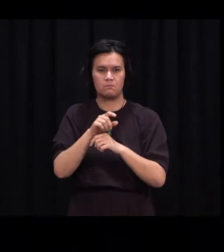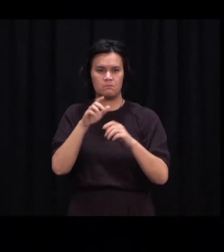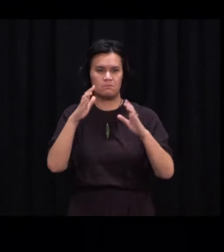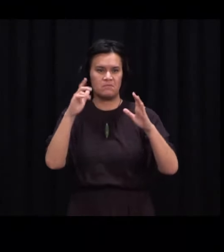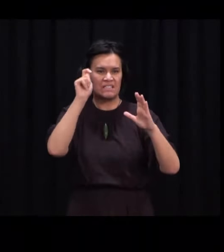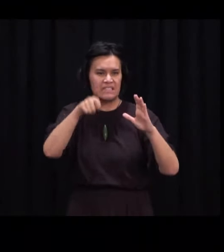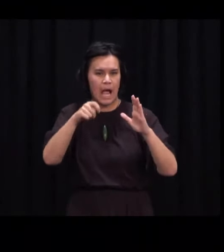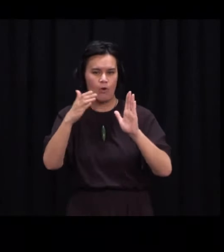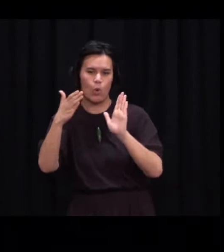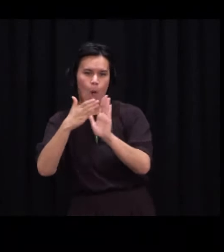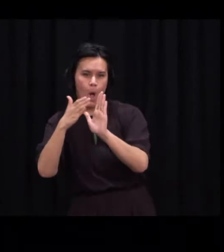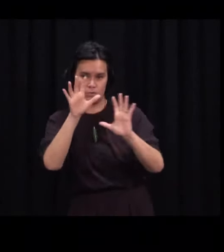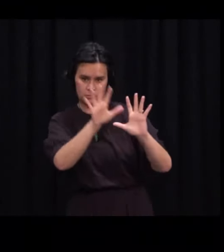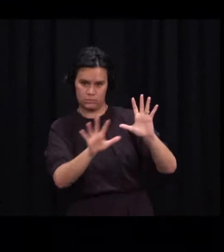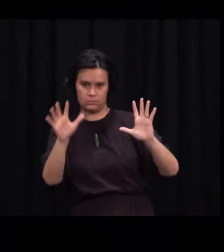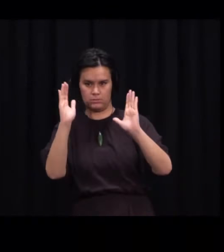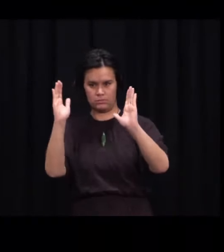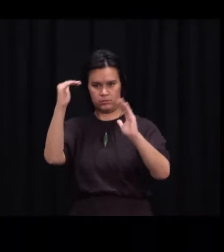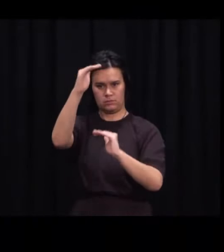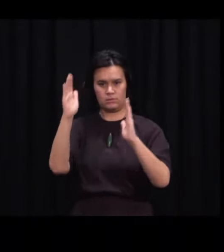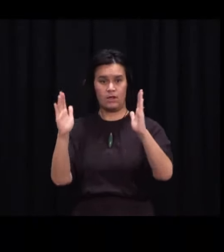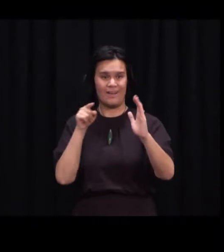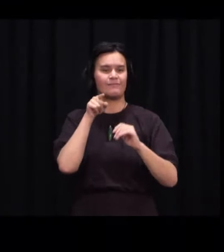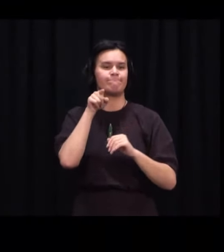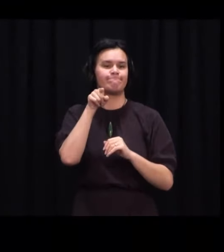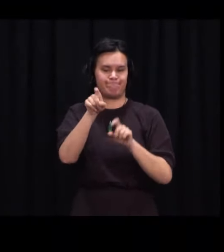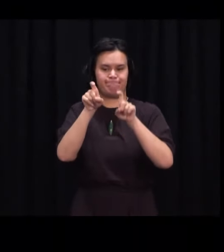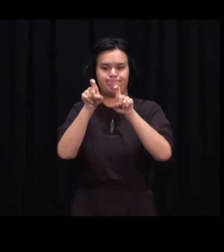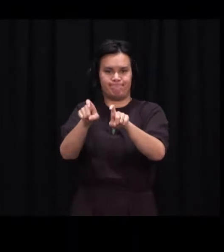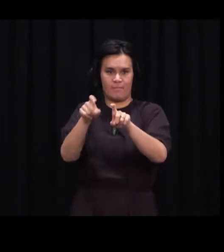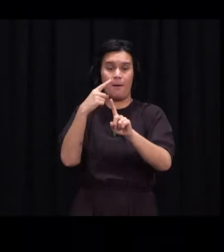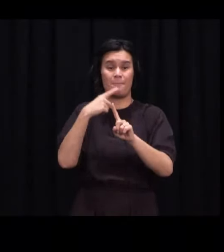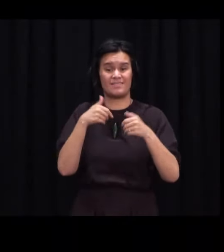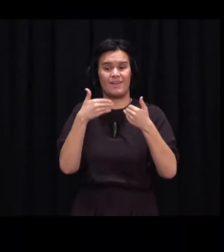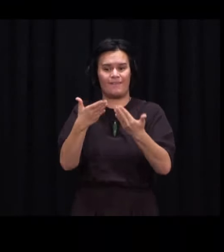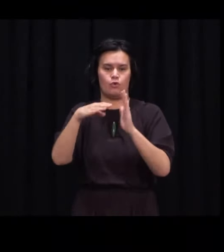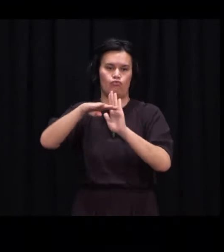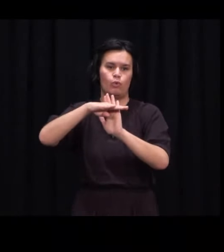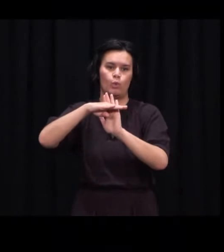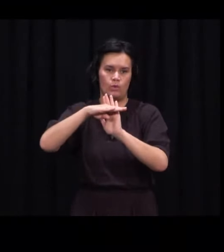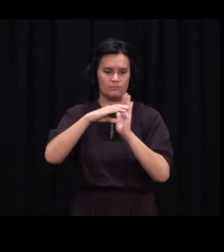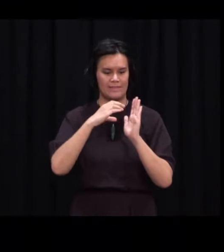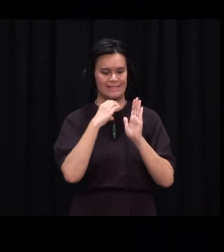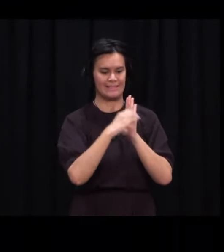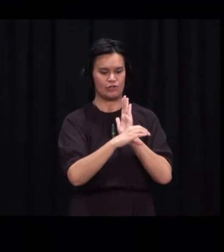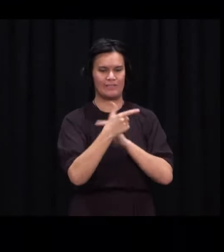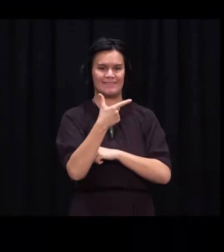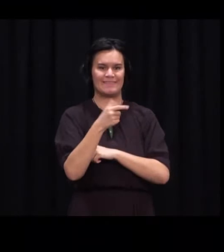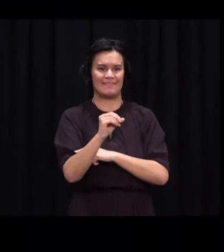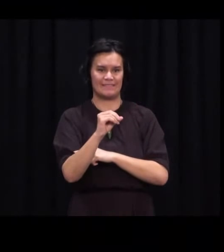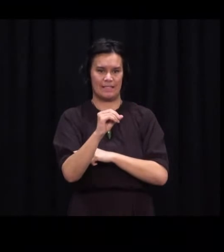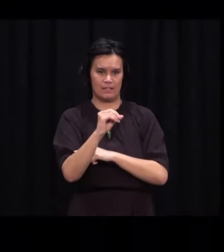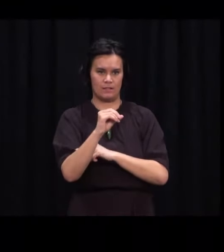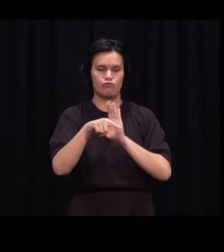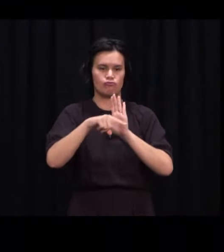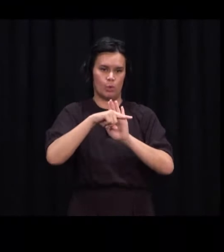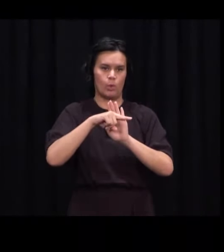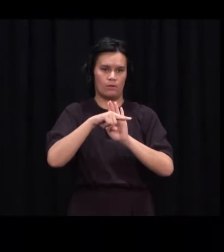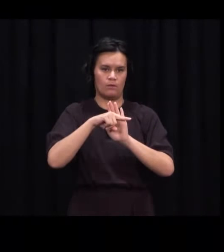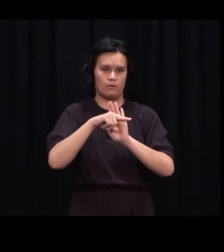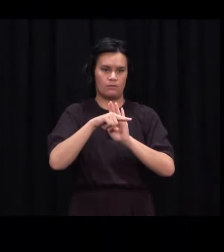The reason we've used both a boundary approach and a Section 70, that means that we're able to cover those who might not live in that